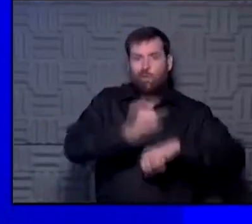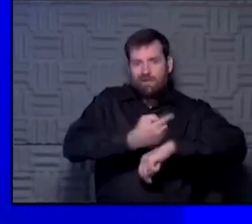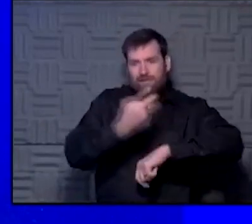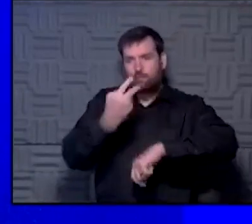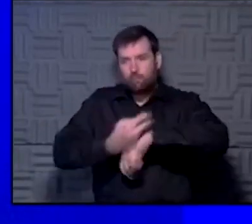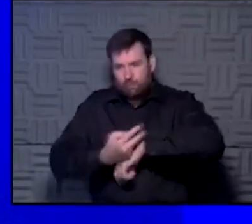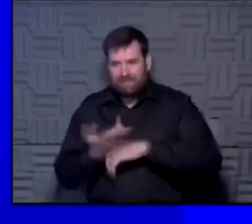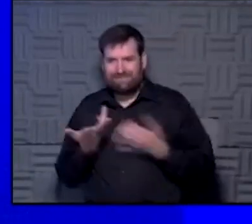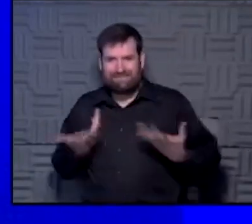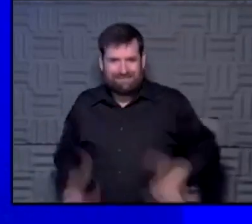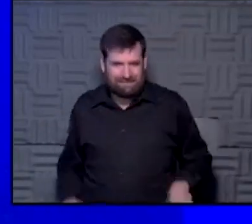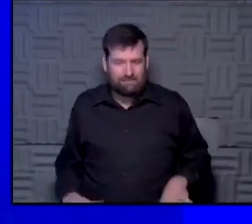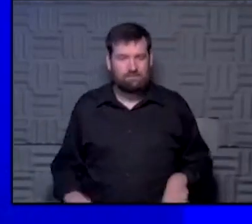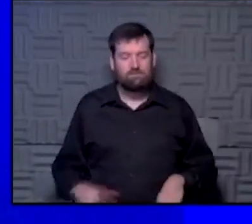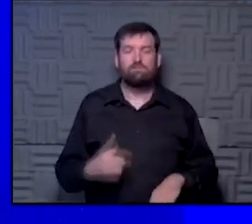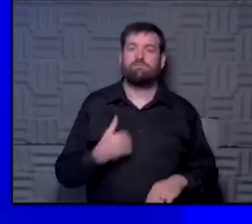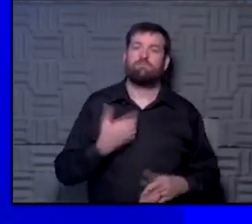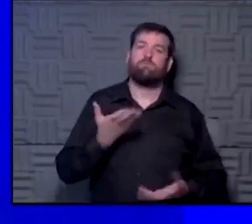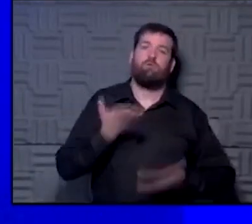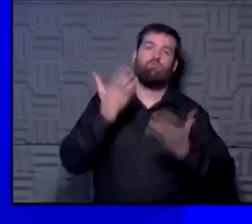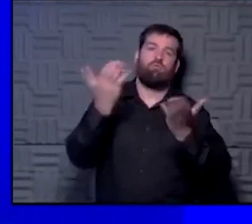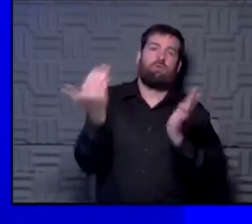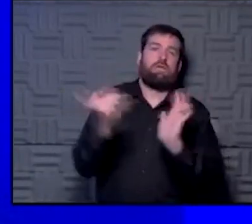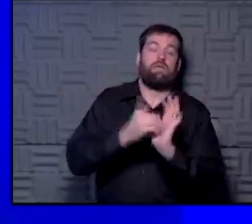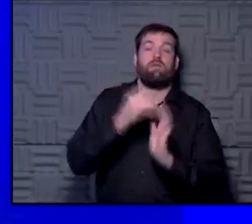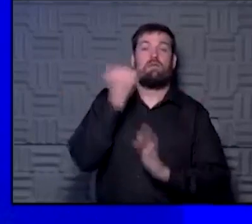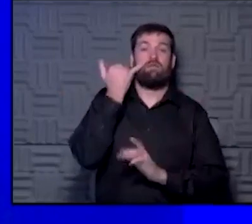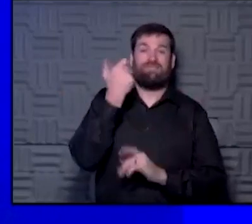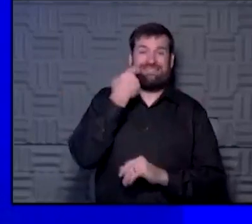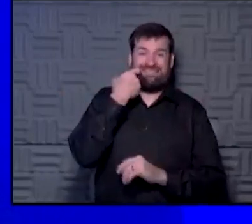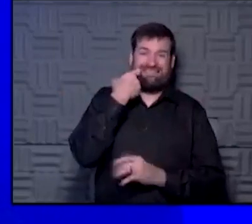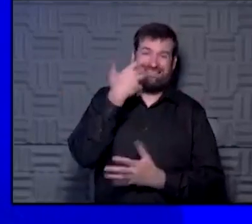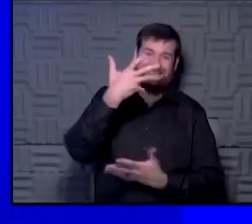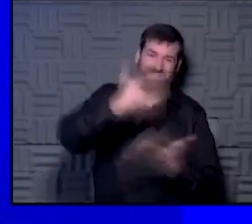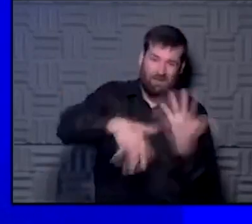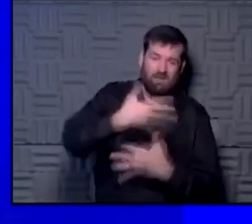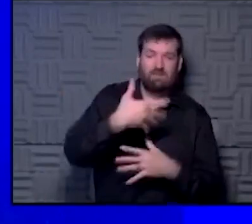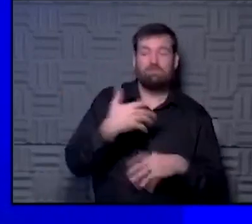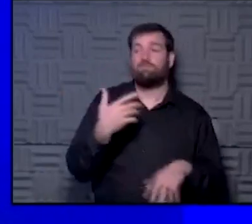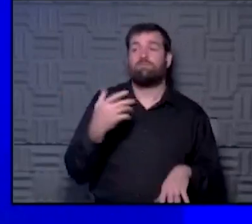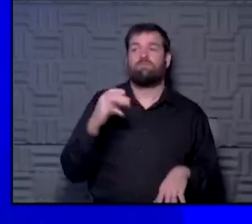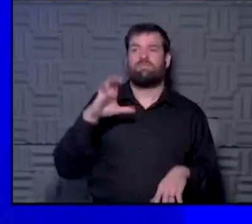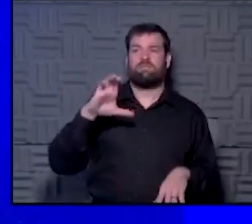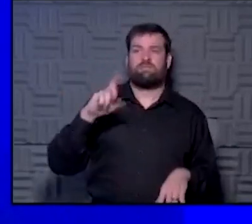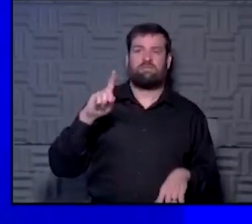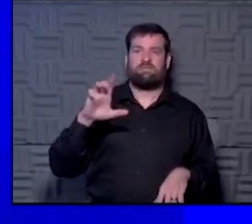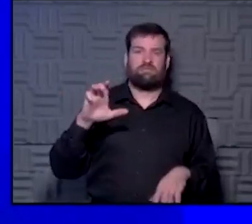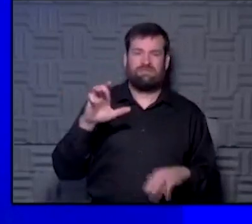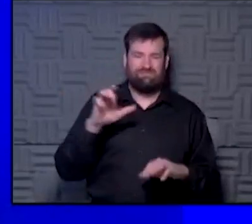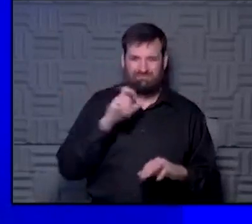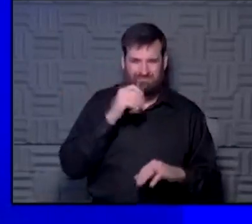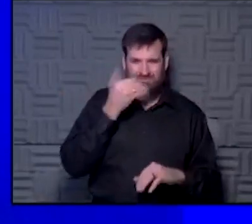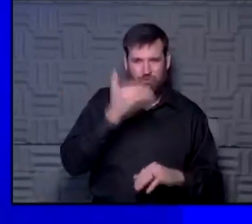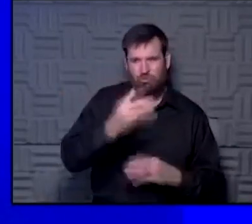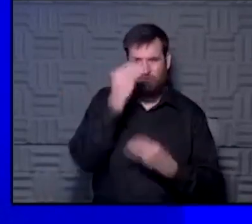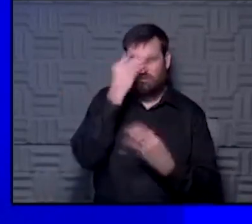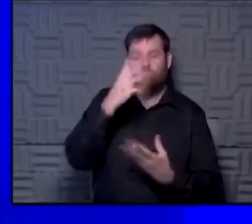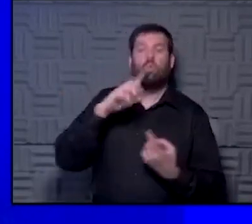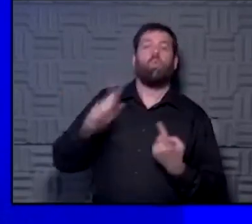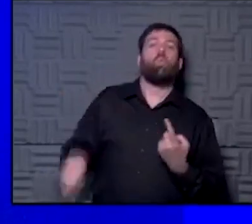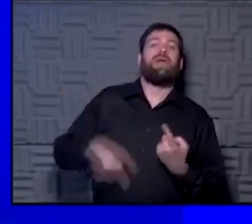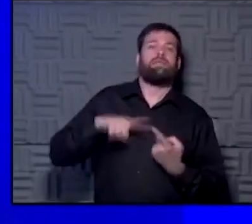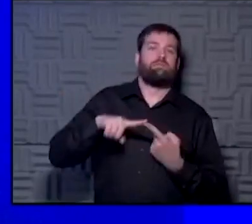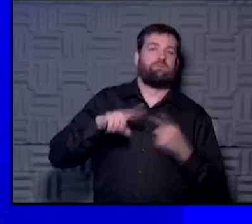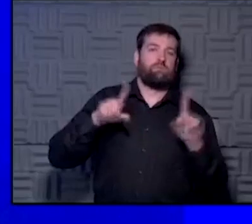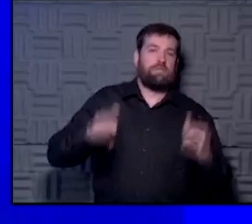later. But we do offer it, again, especially if you're a contact. Unfortunately, the CDC hasn't really given any good guidance on when exactly to